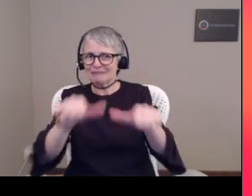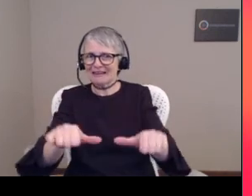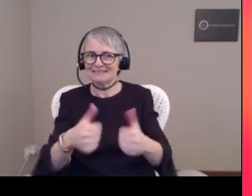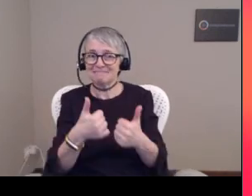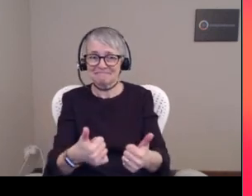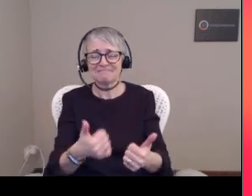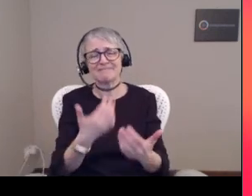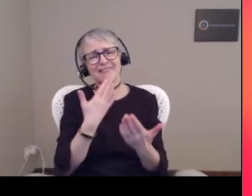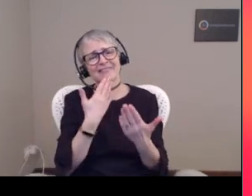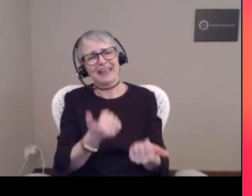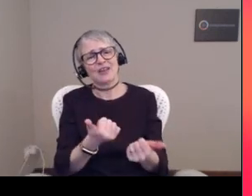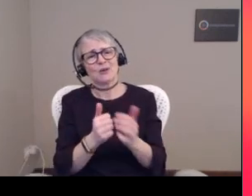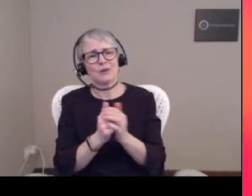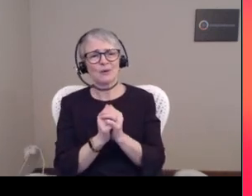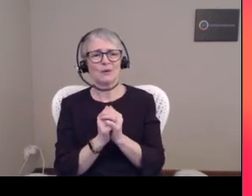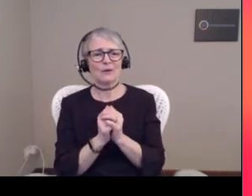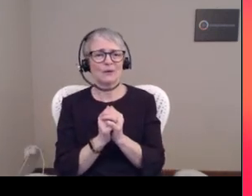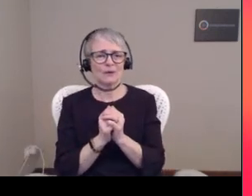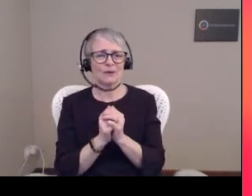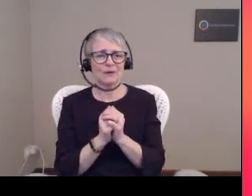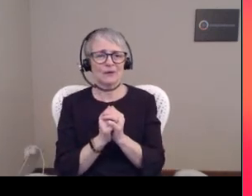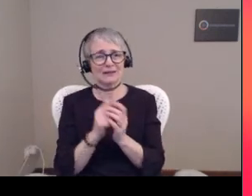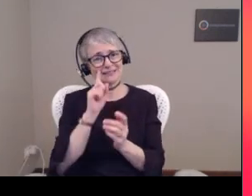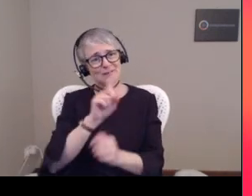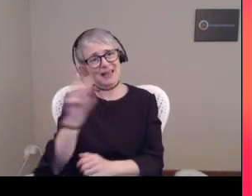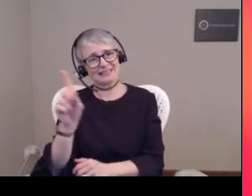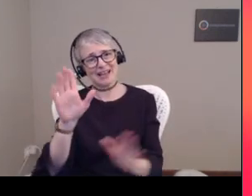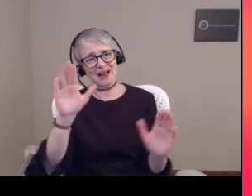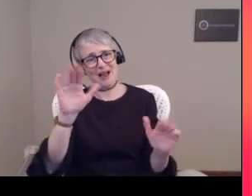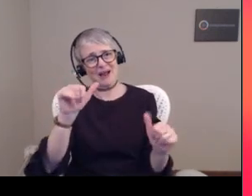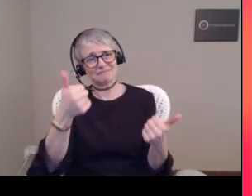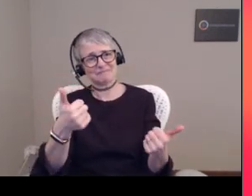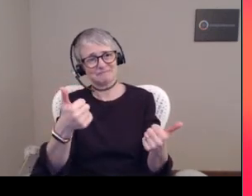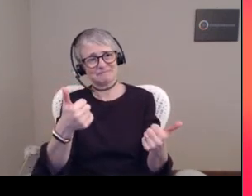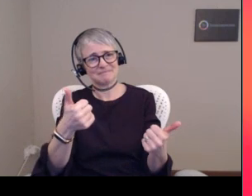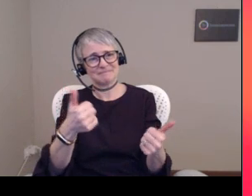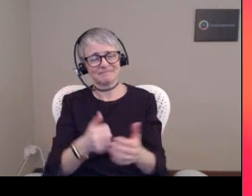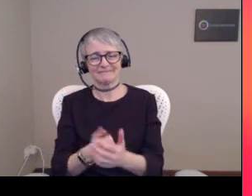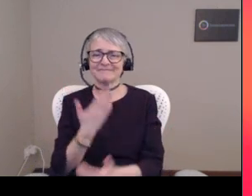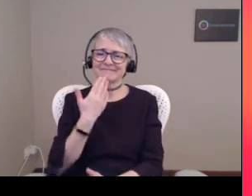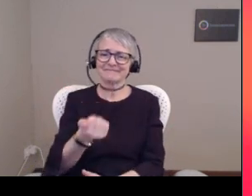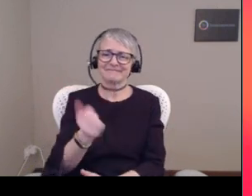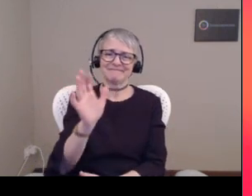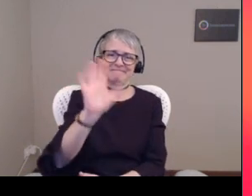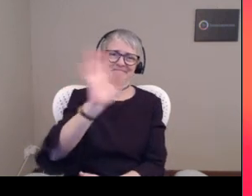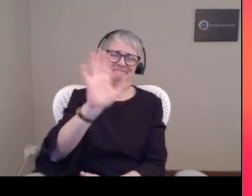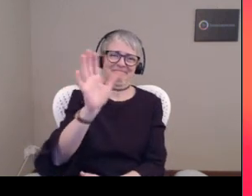So thanks very much, everybody, and see you later. Thanks, Jane. Thanks, everyone.